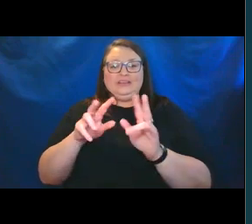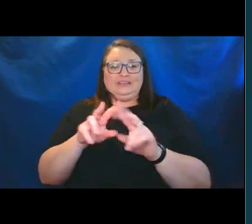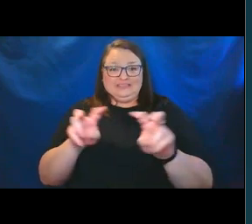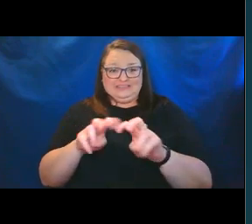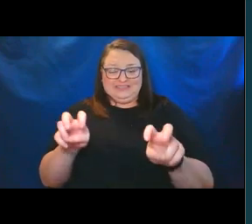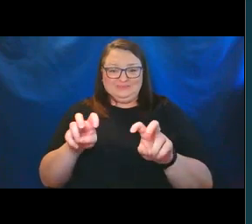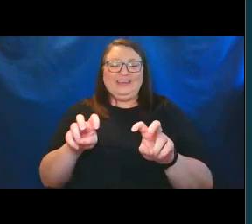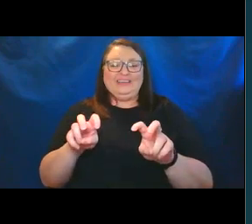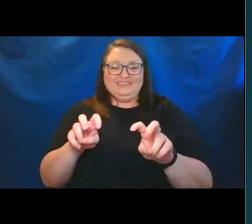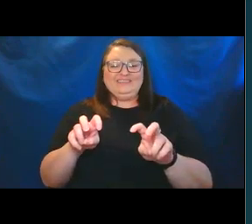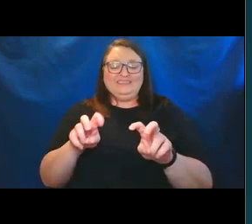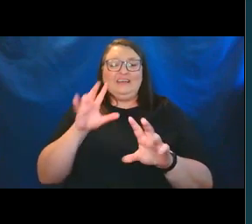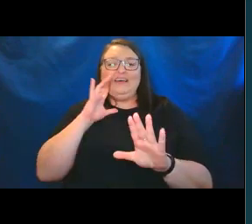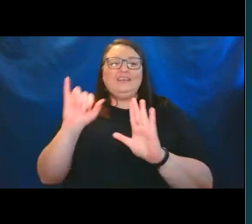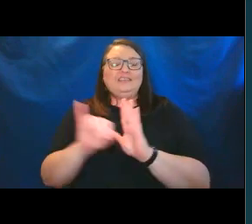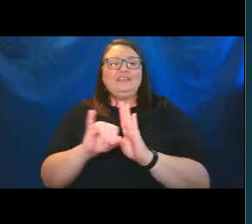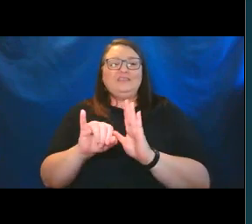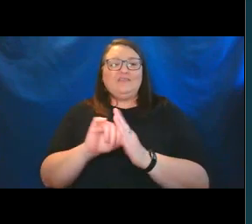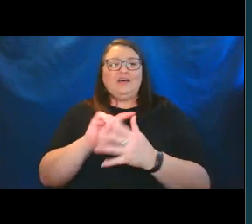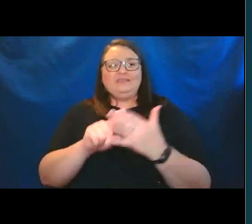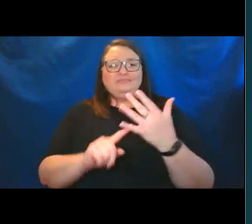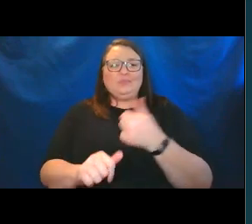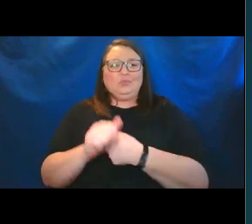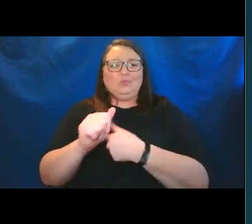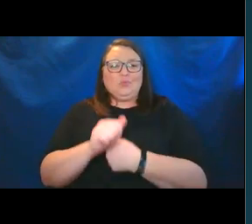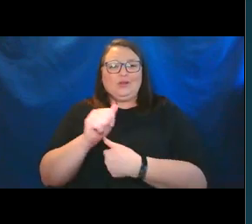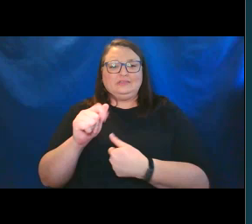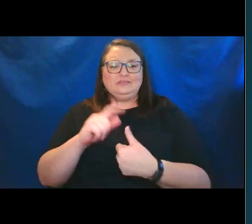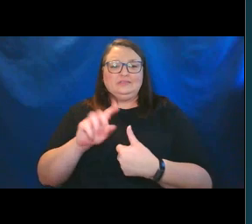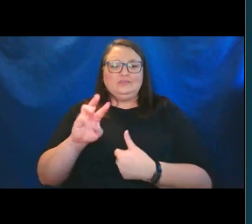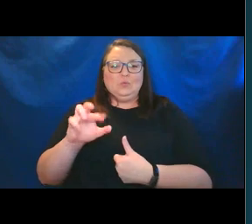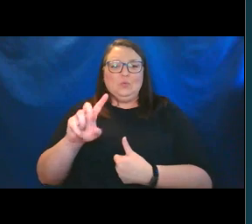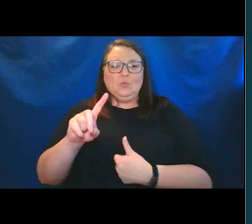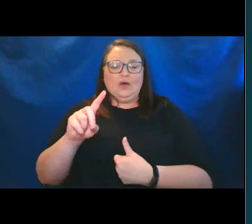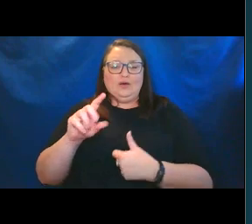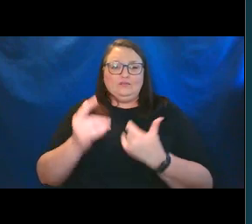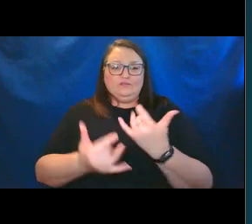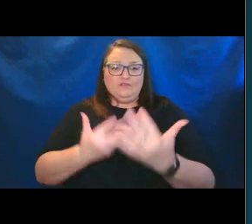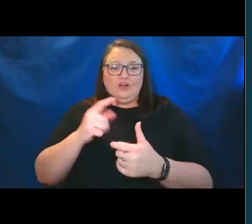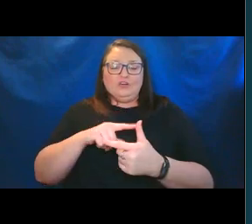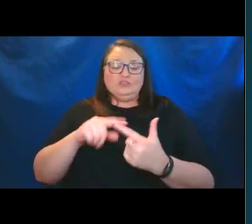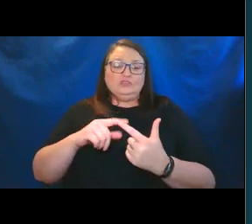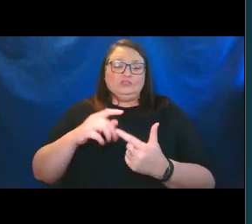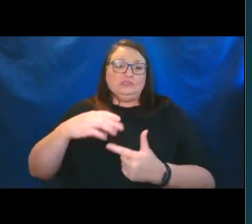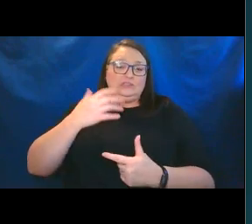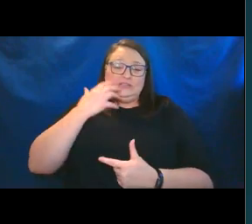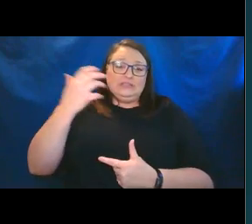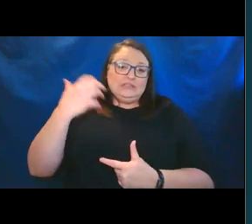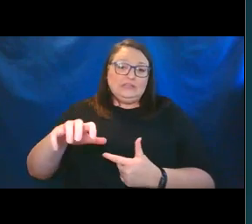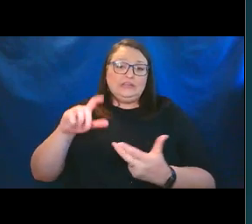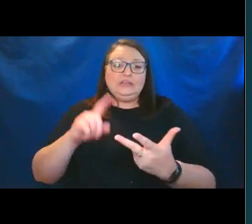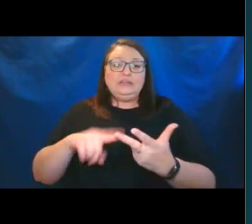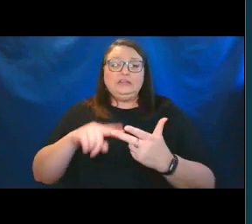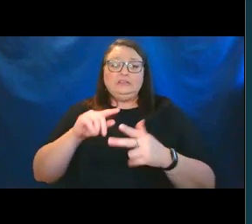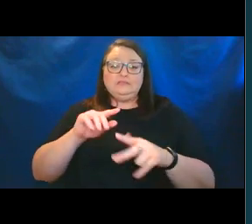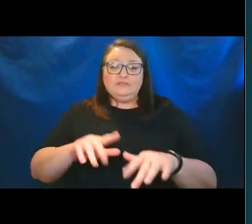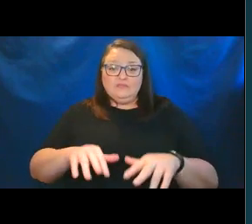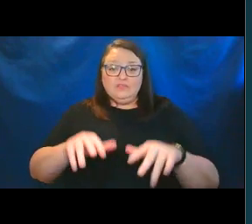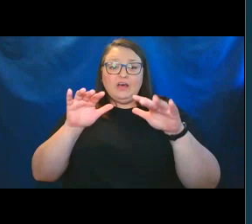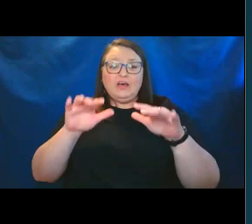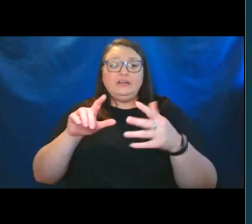Assessment, and they identified several threats here in our county: wildfires, extreme heat, inland and coastal flooding, extreme precipitation,